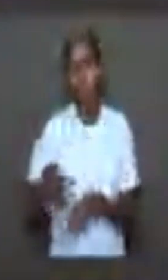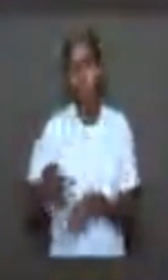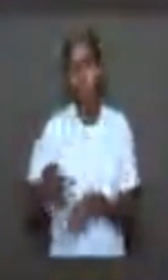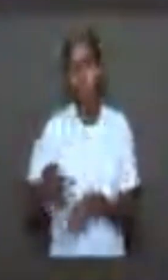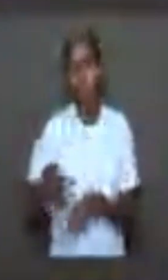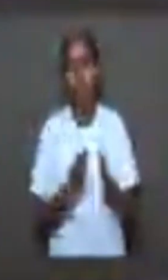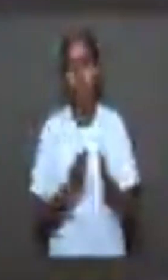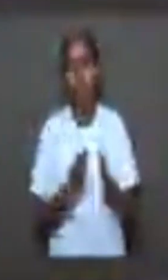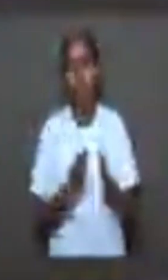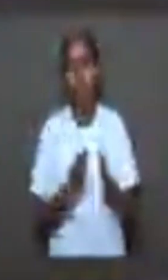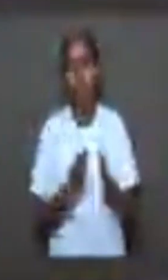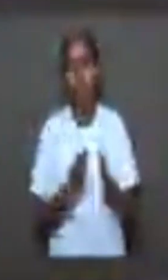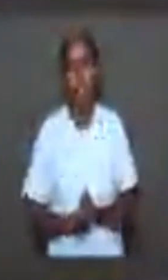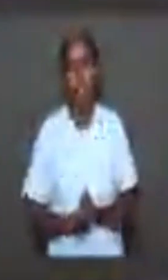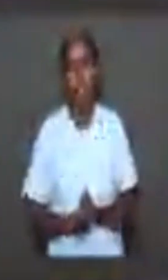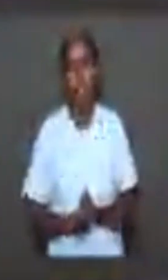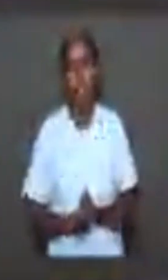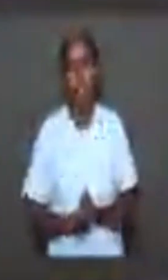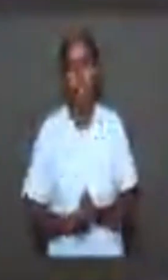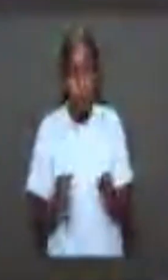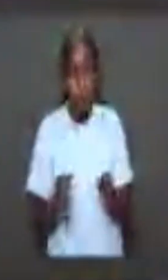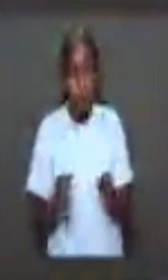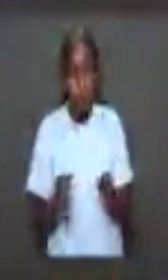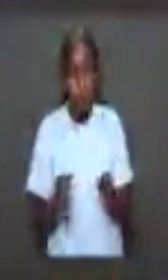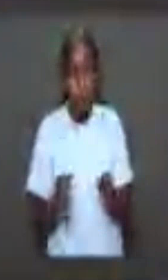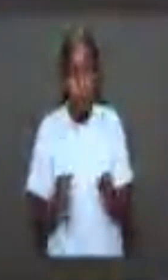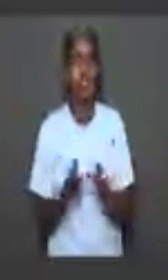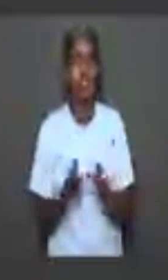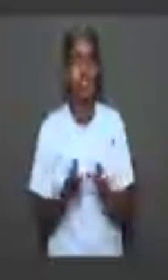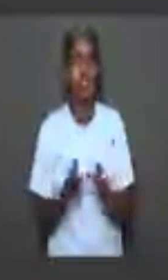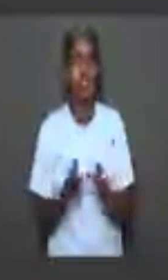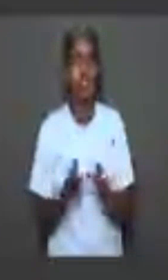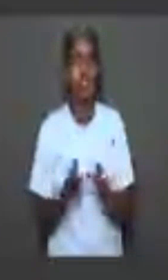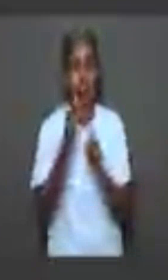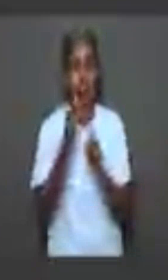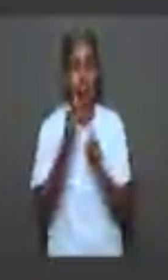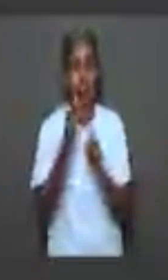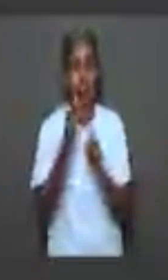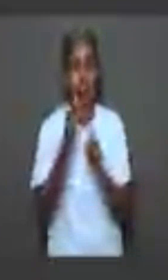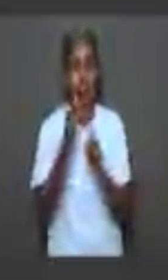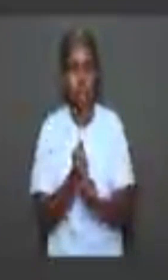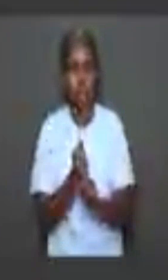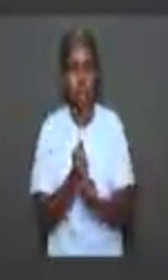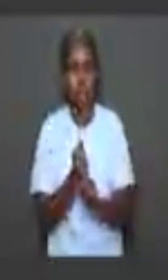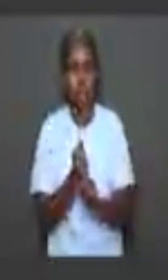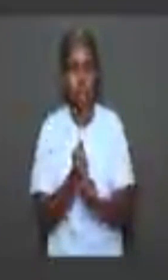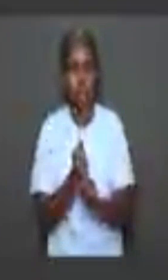It is possible for a set to contain no elements.